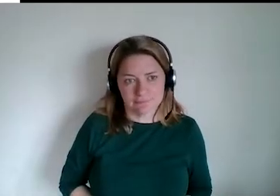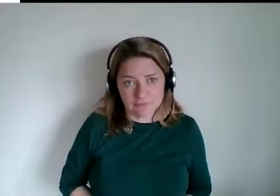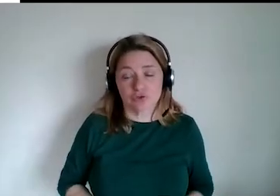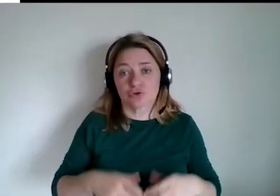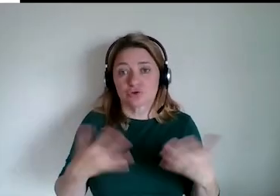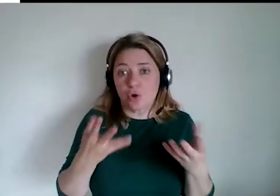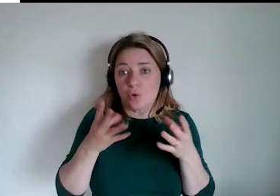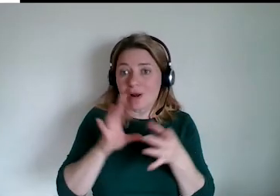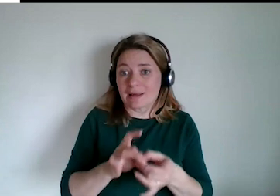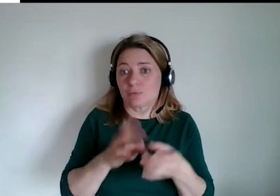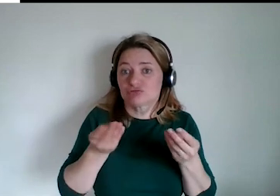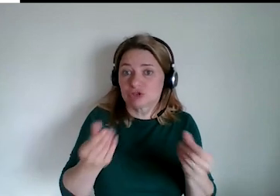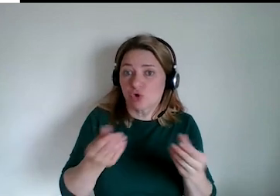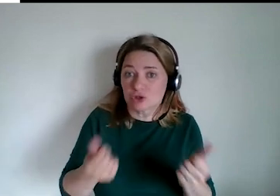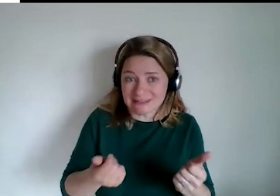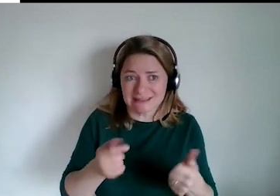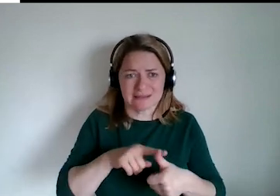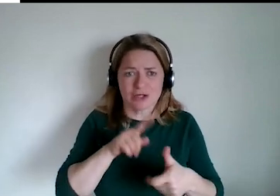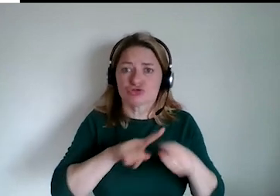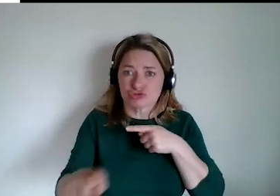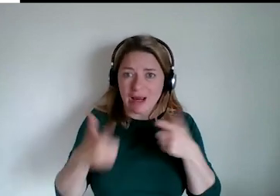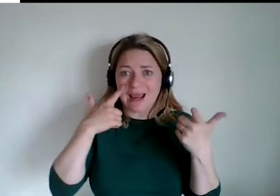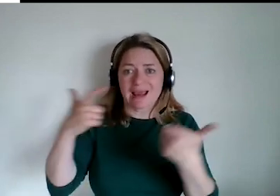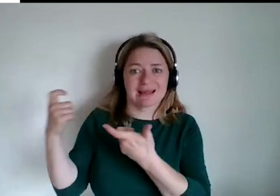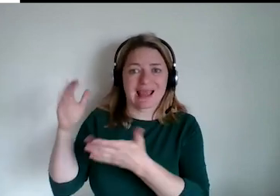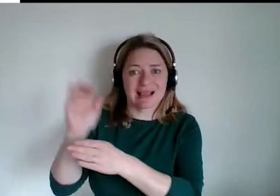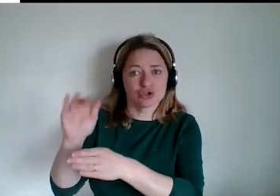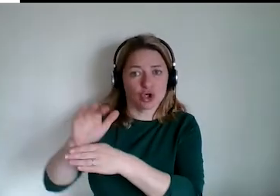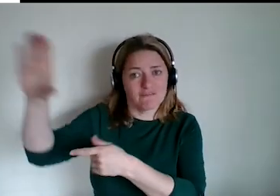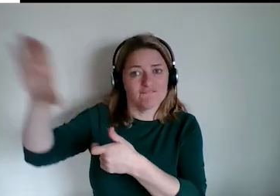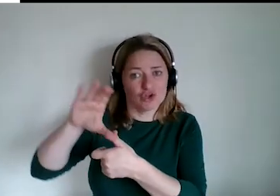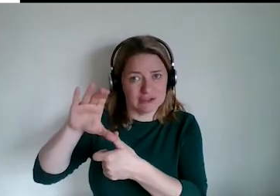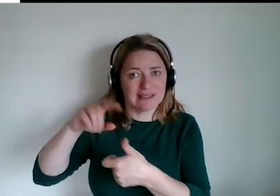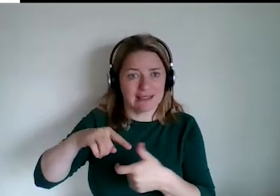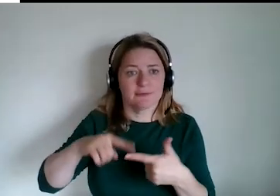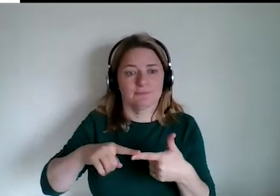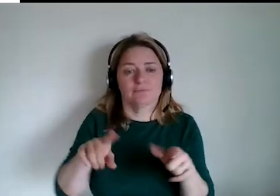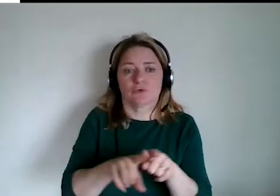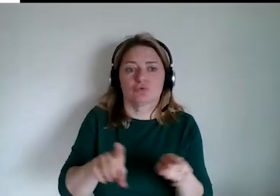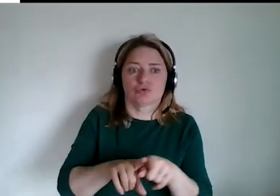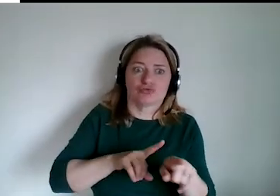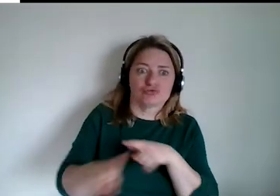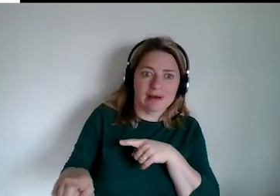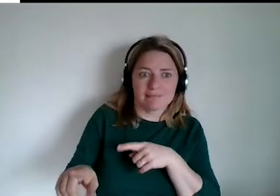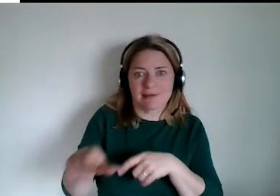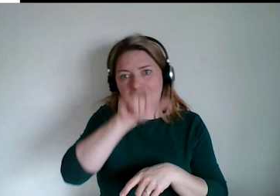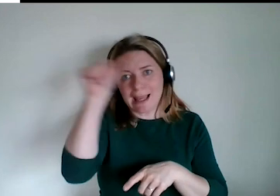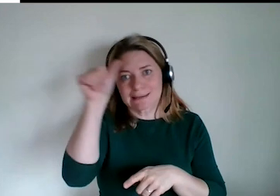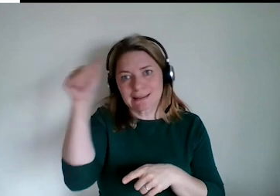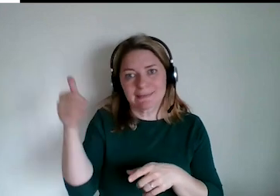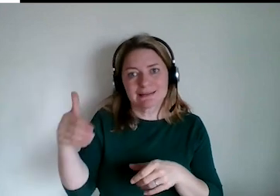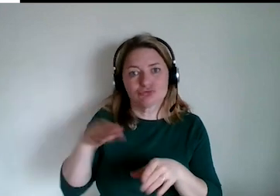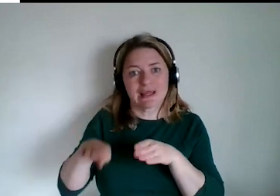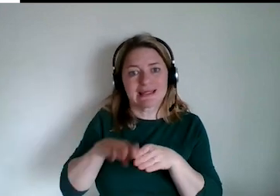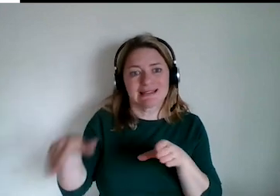terms of resources, just finish with, do try and get external funding. Take opportunities to build in academic trainees into the project